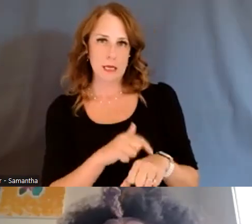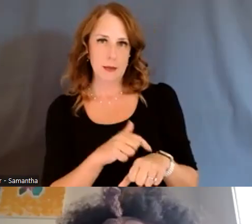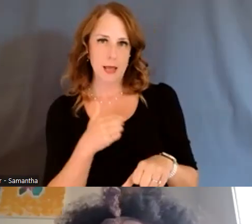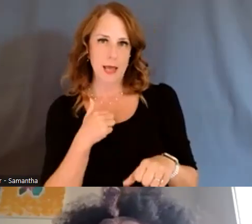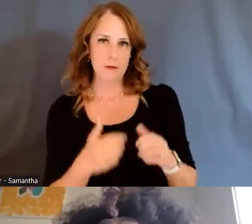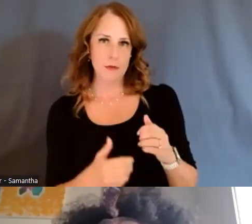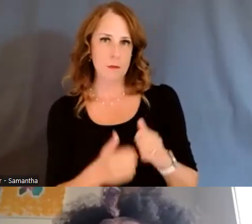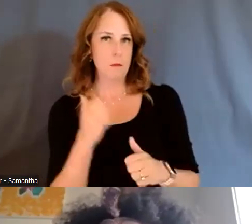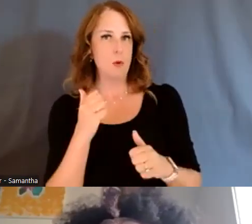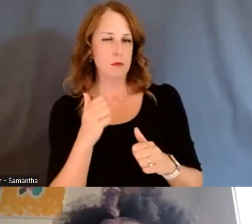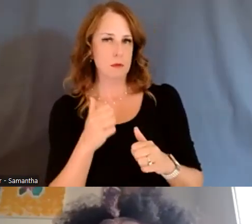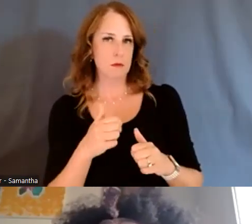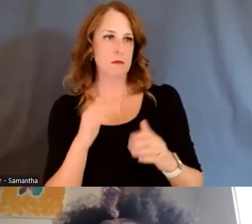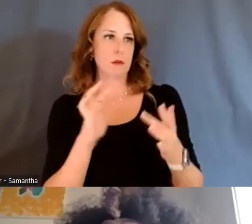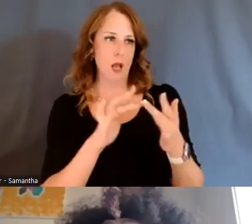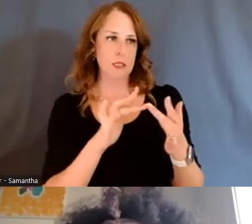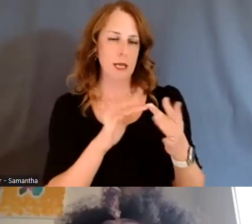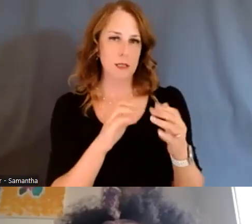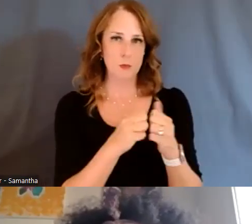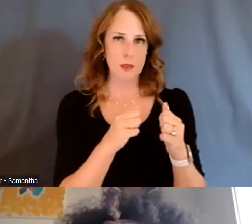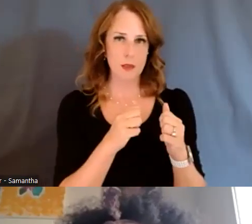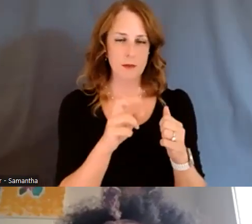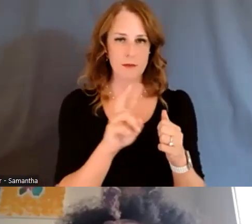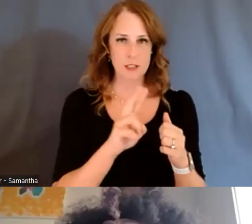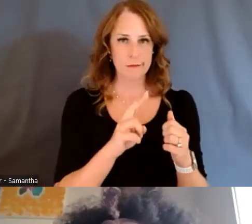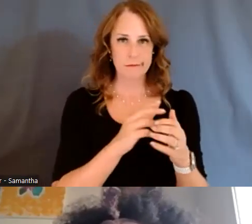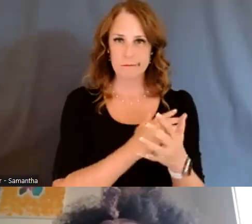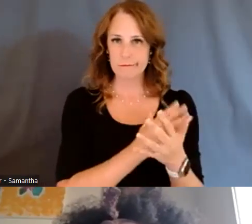contact with the victim throughout the entire process.